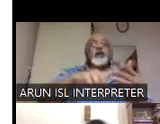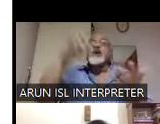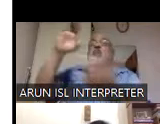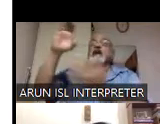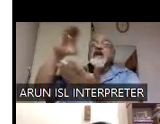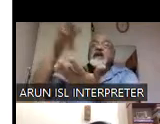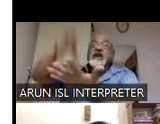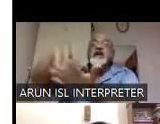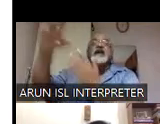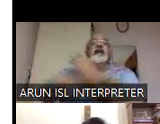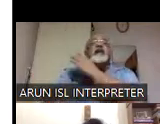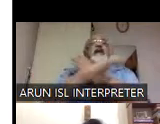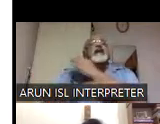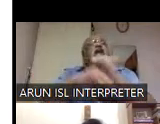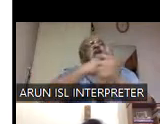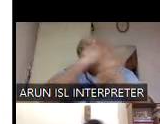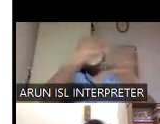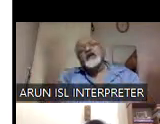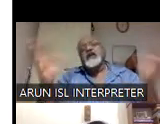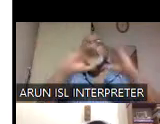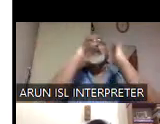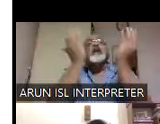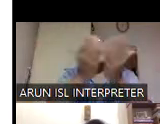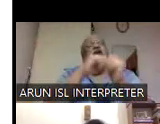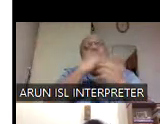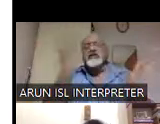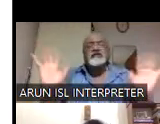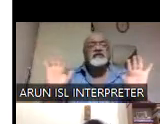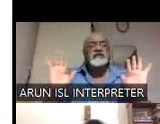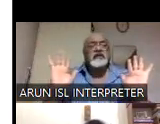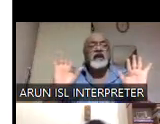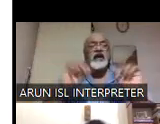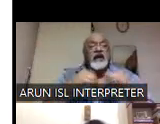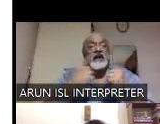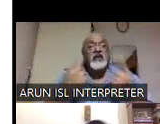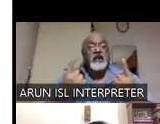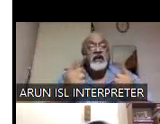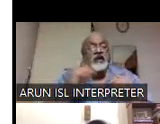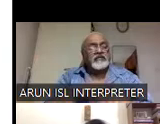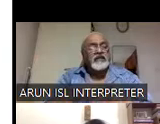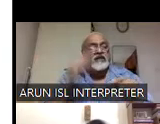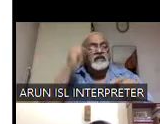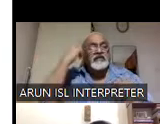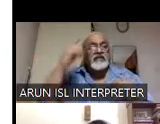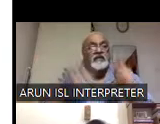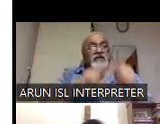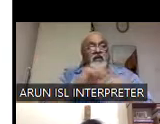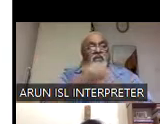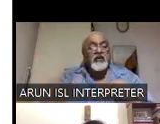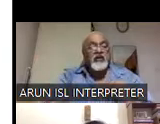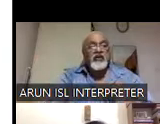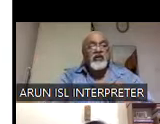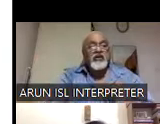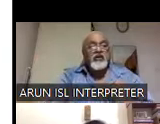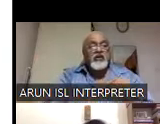can be the world soever. When this came into being with the 2015 Sustainable